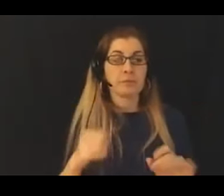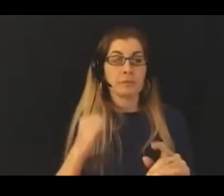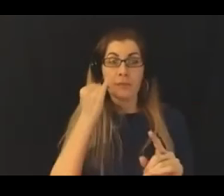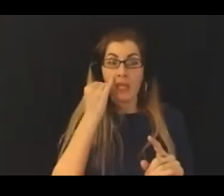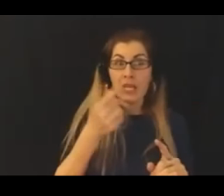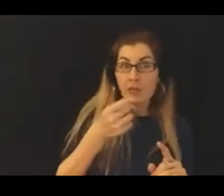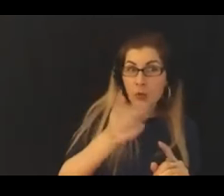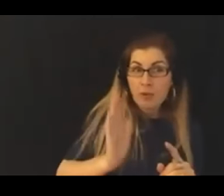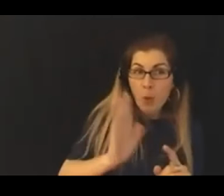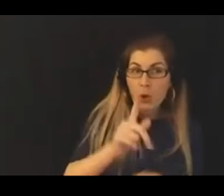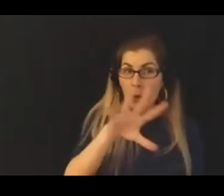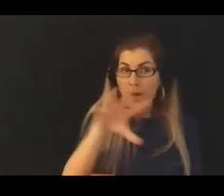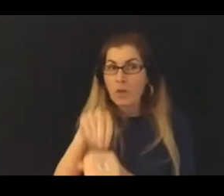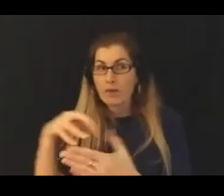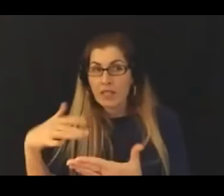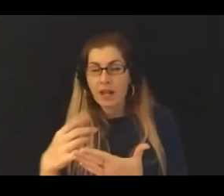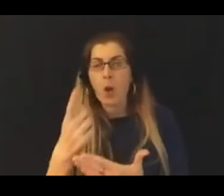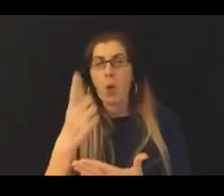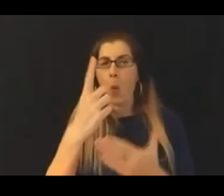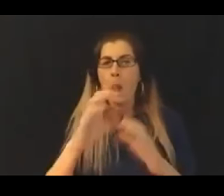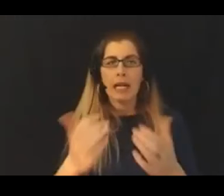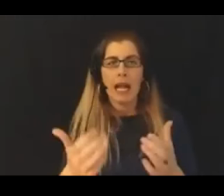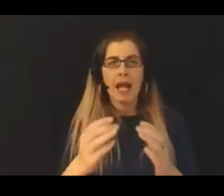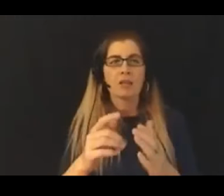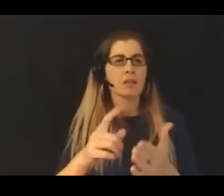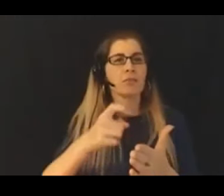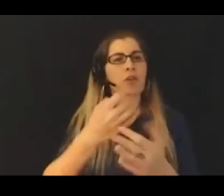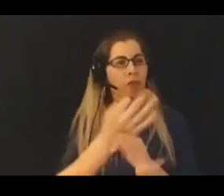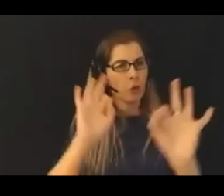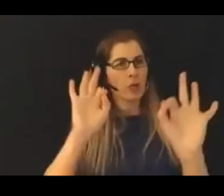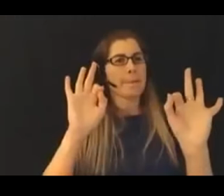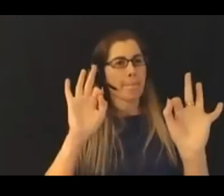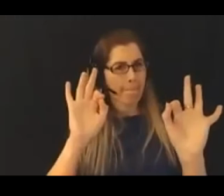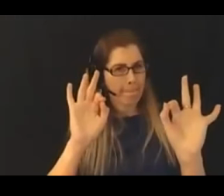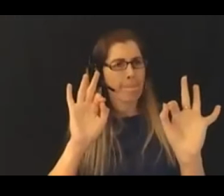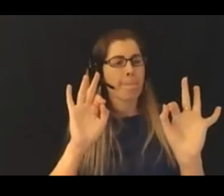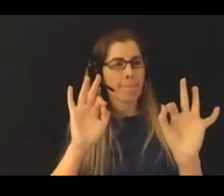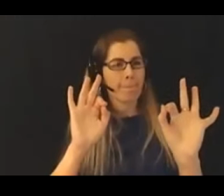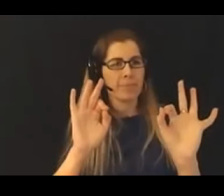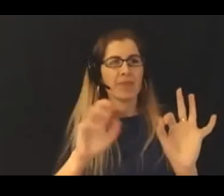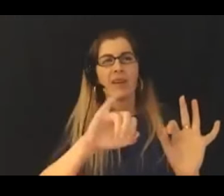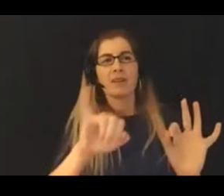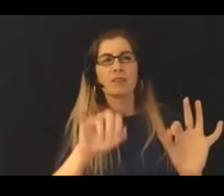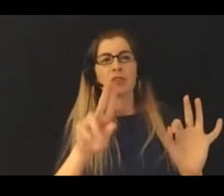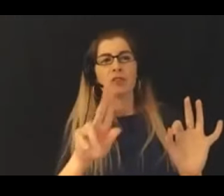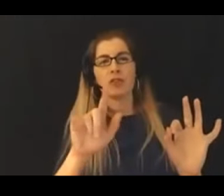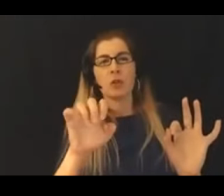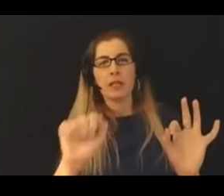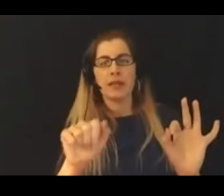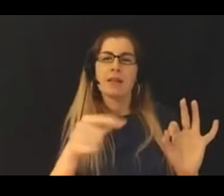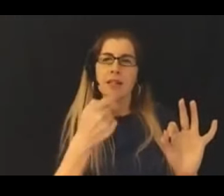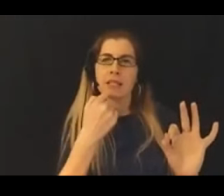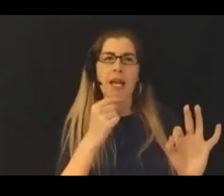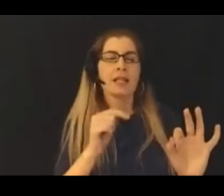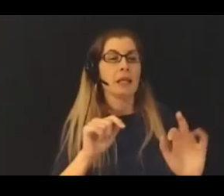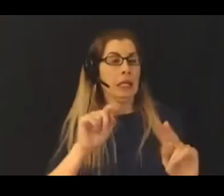participated in the study, you get one class at no cost to you. And as Julia was saying, the participants got to choose whether